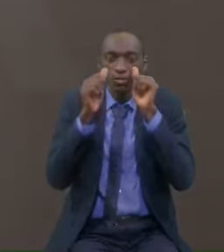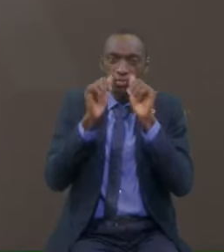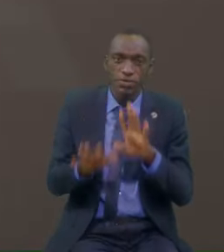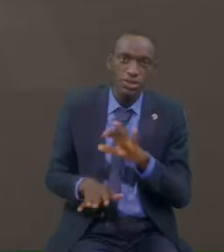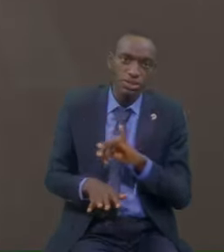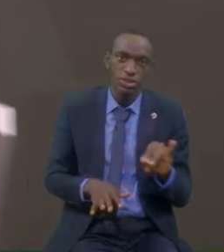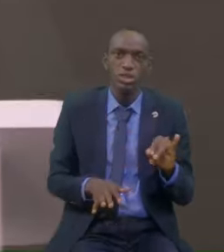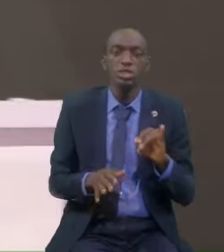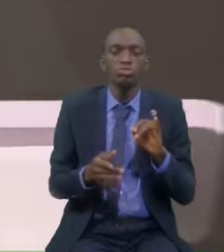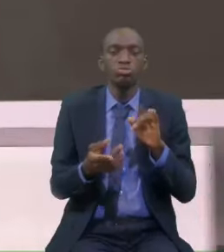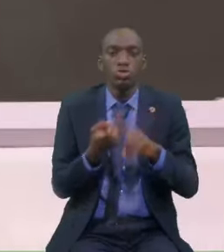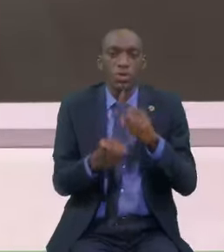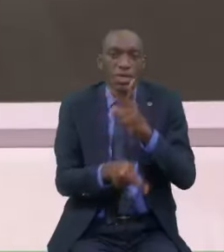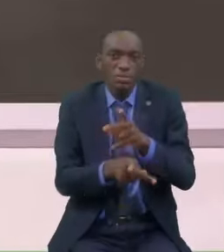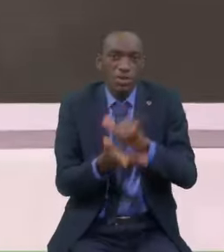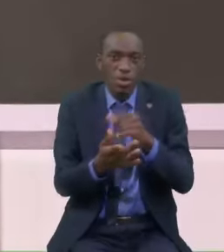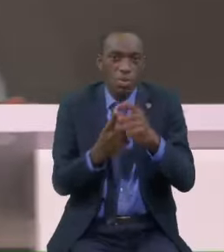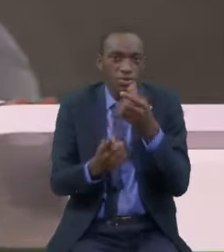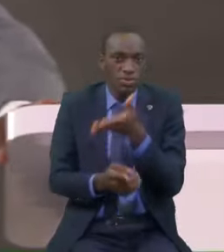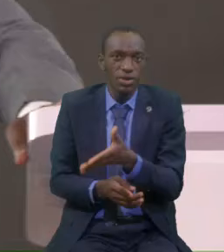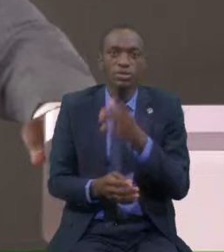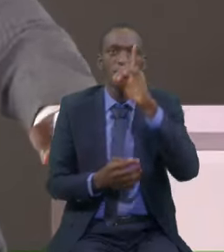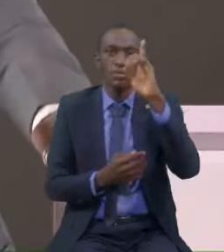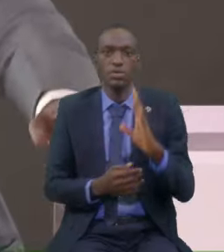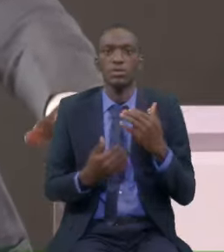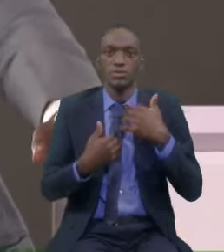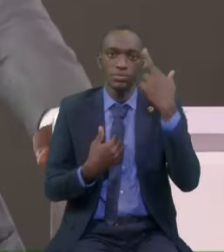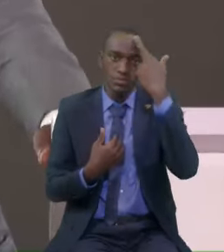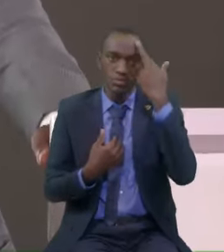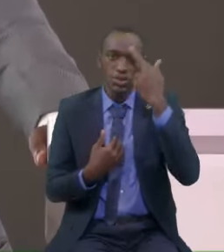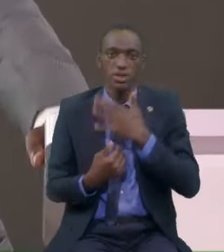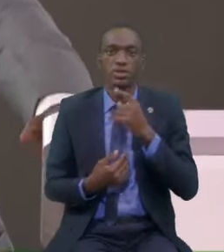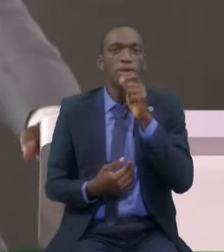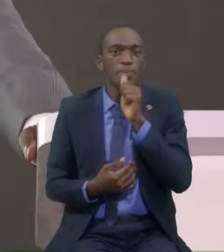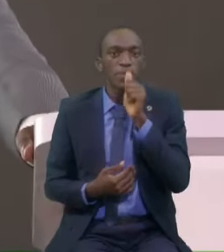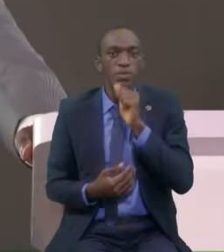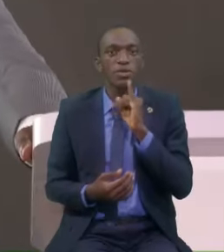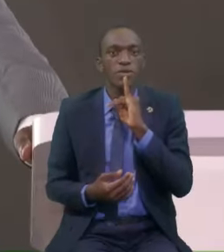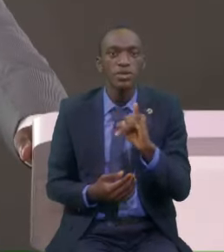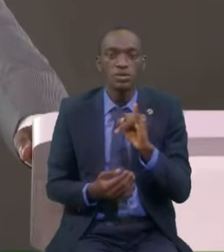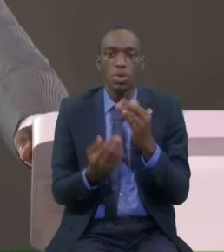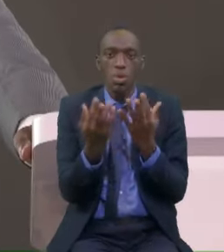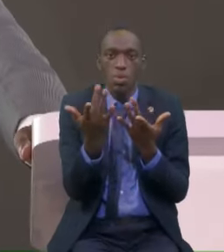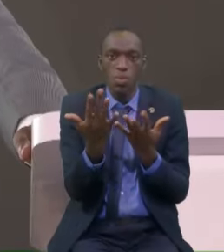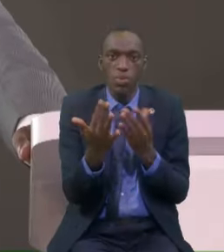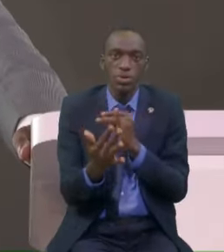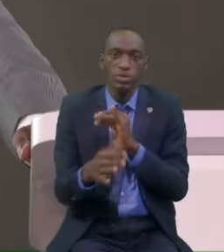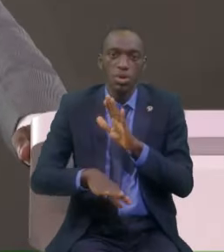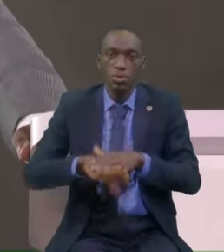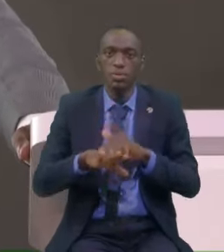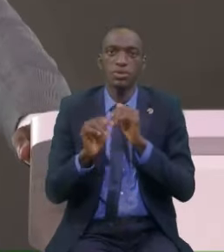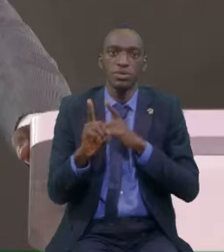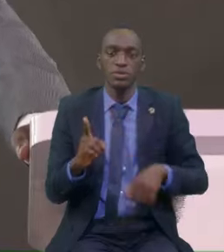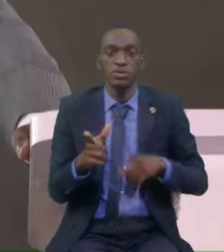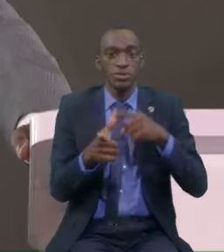there. And the secret is wait upon the Lord. And then as you're waiting upon the